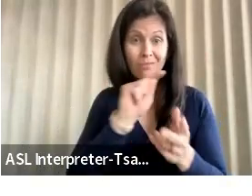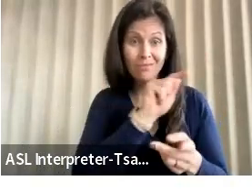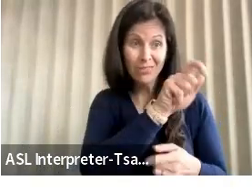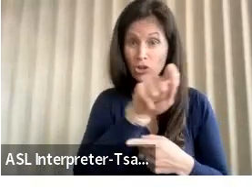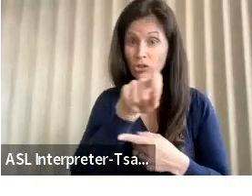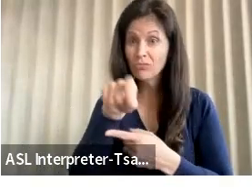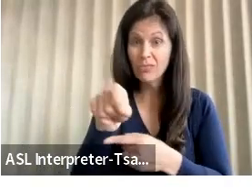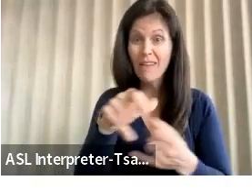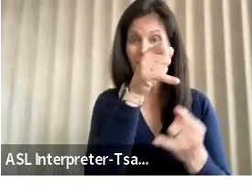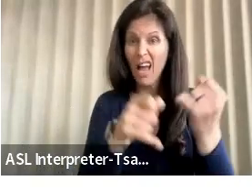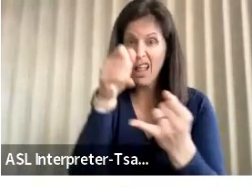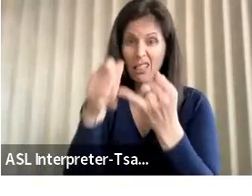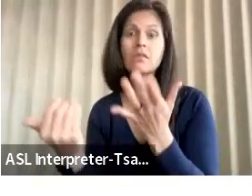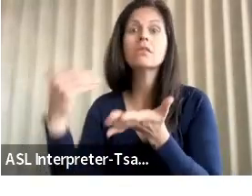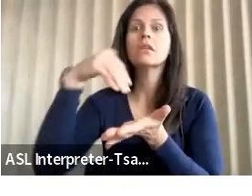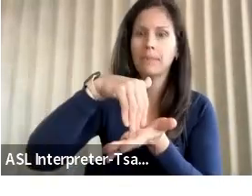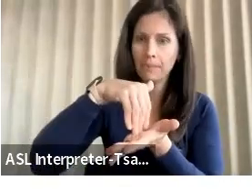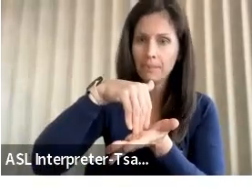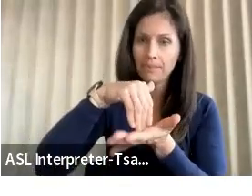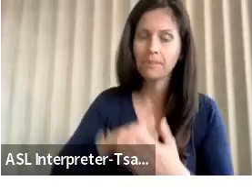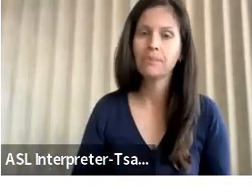been finalized again.